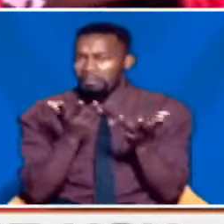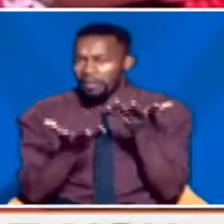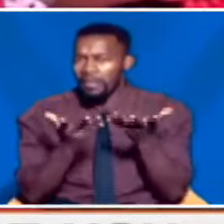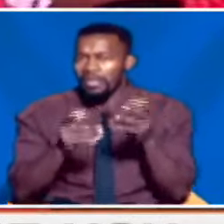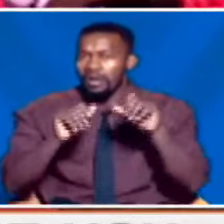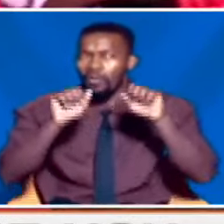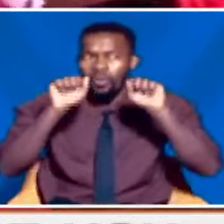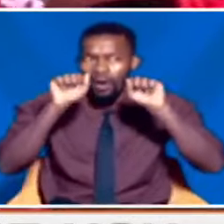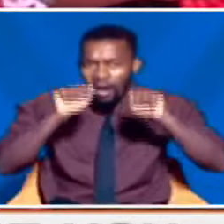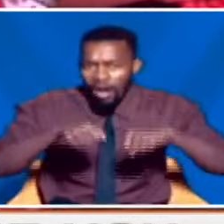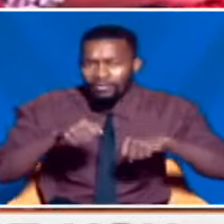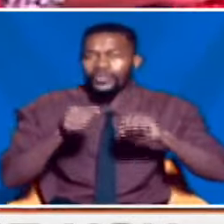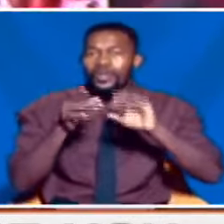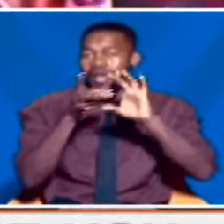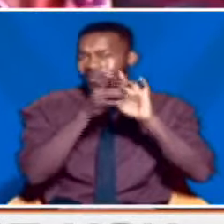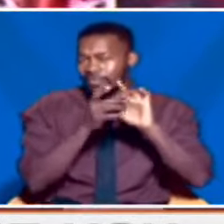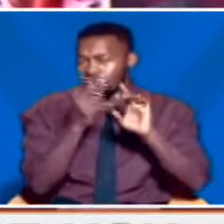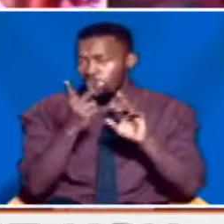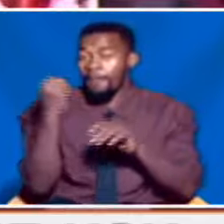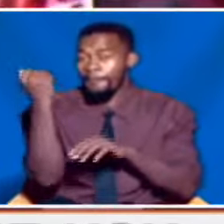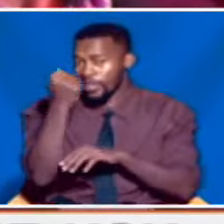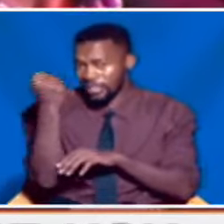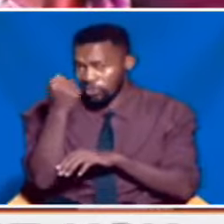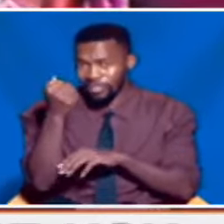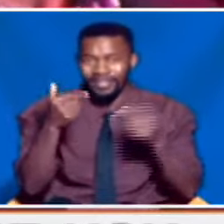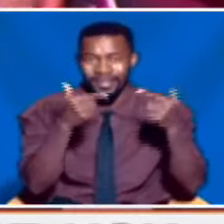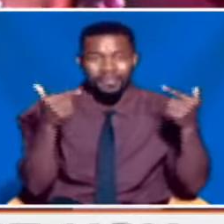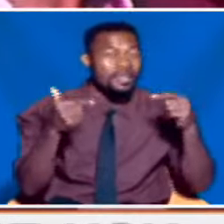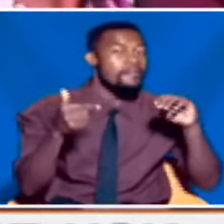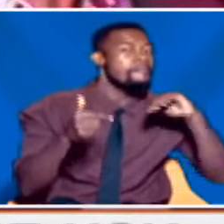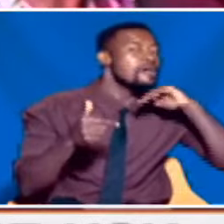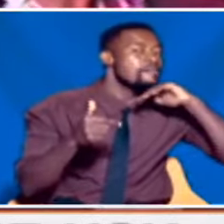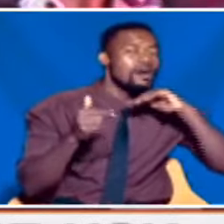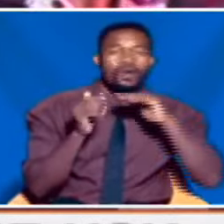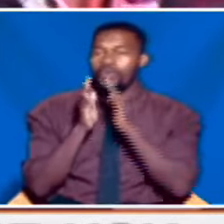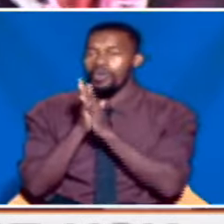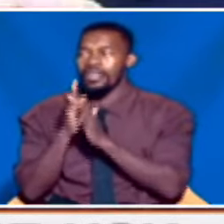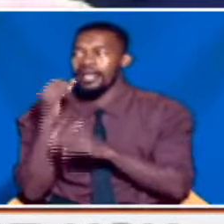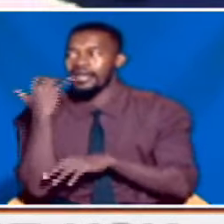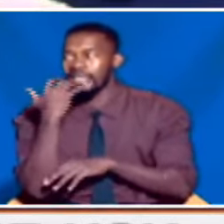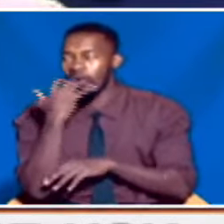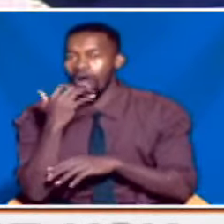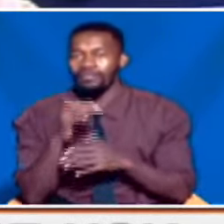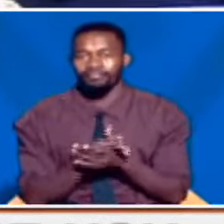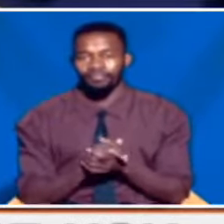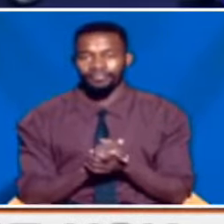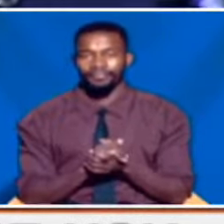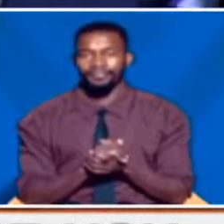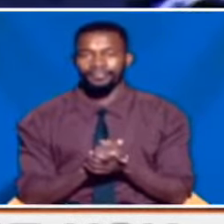two political rivals, Raila Odinga and Rigathi Gachagua.